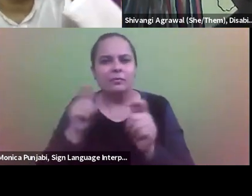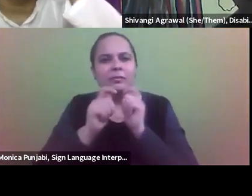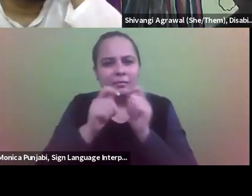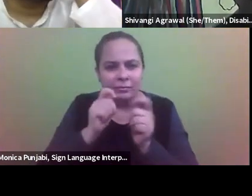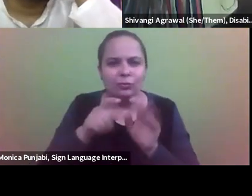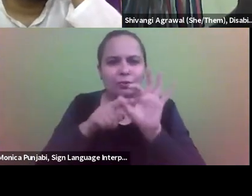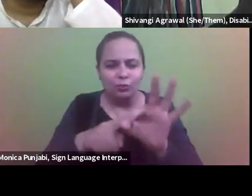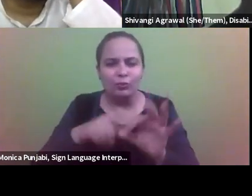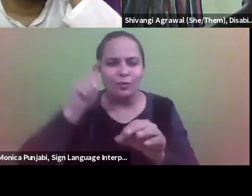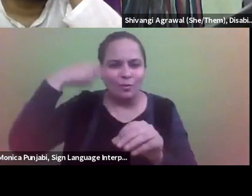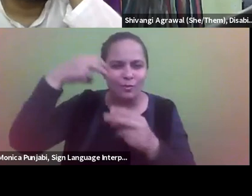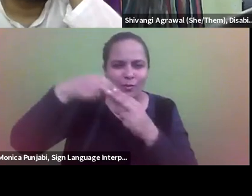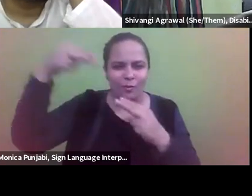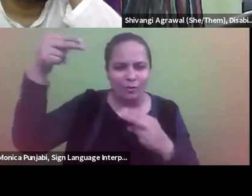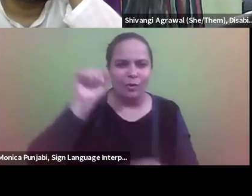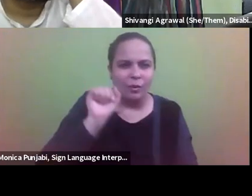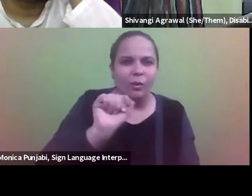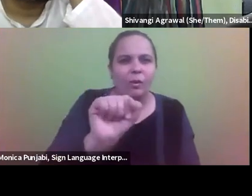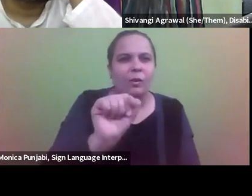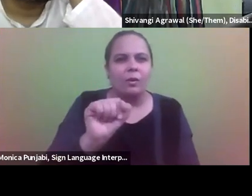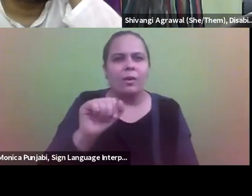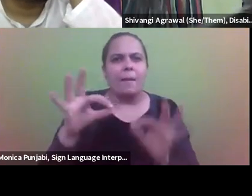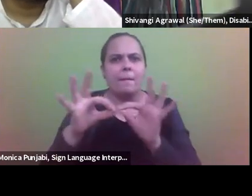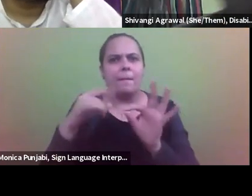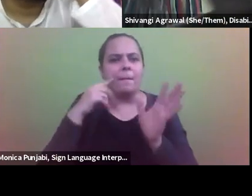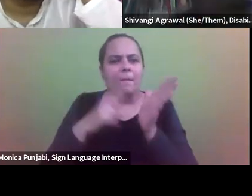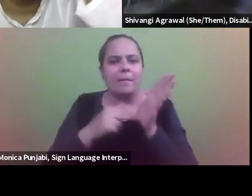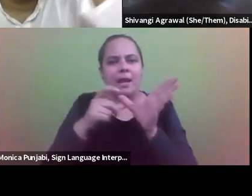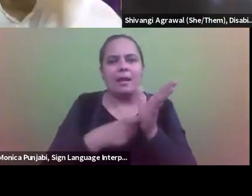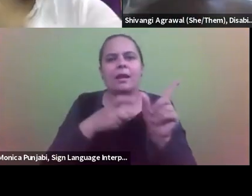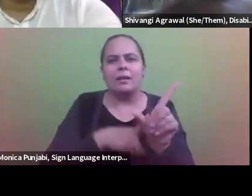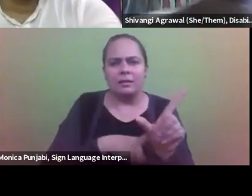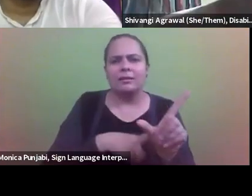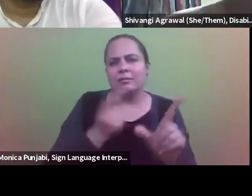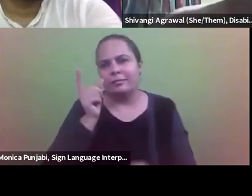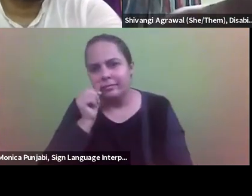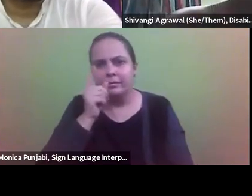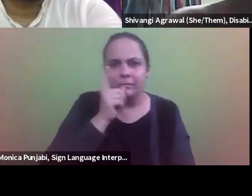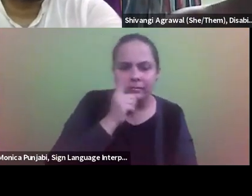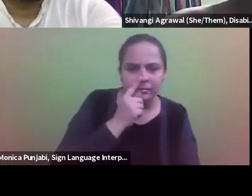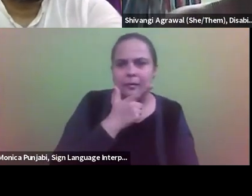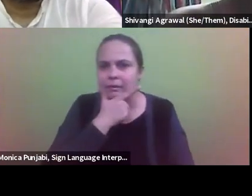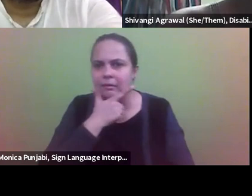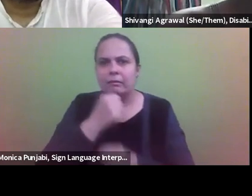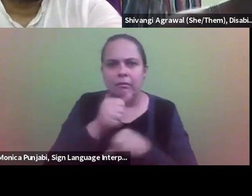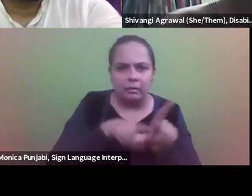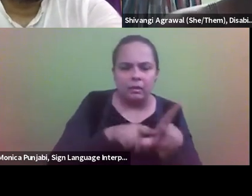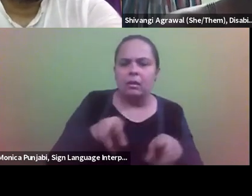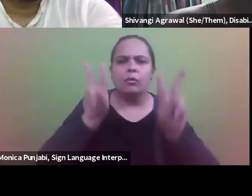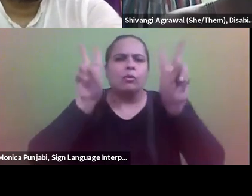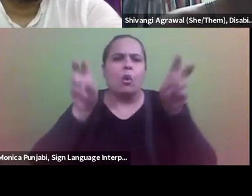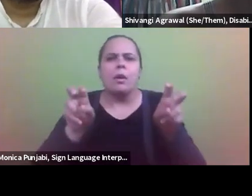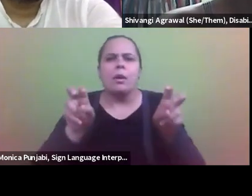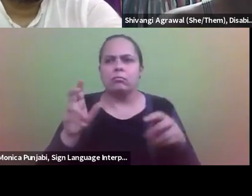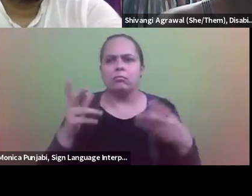to do so. And then finally, her journey led her across to engage with some folks of that